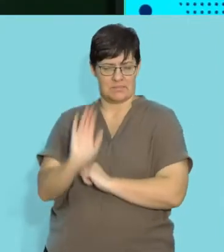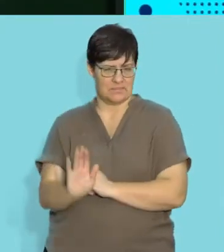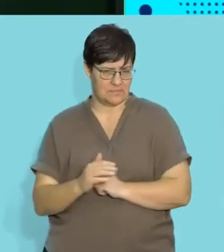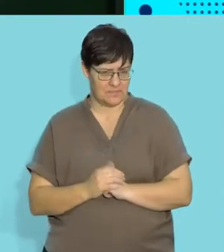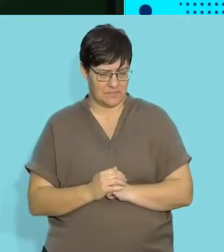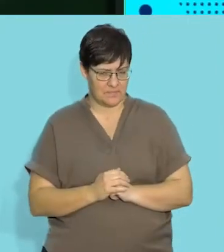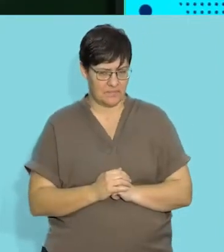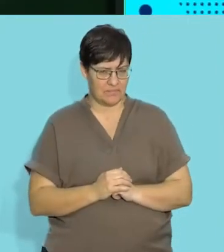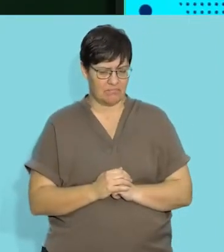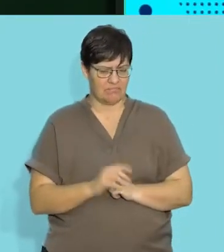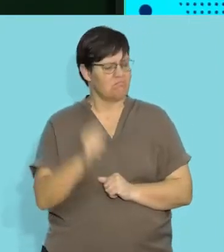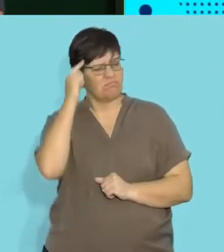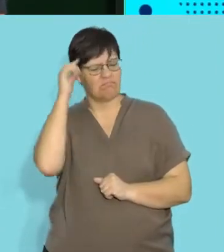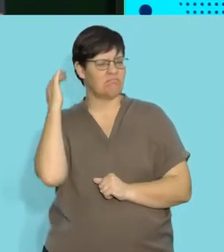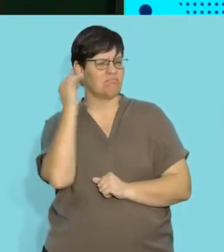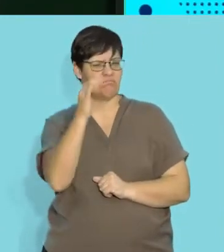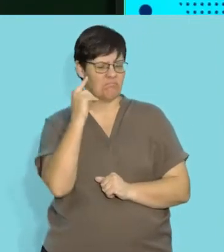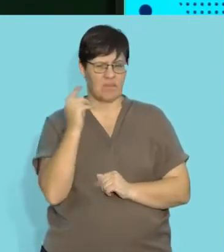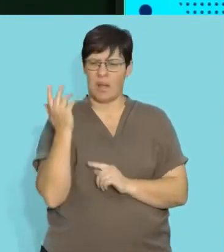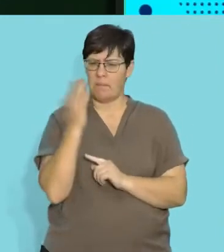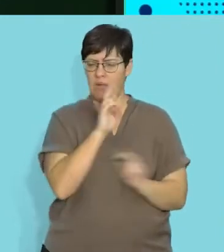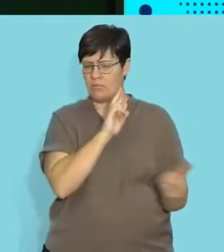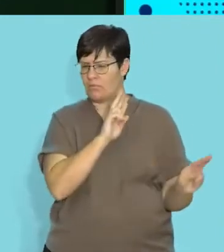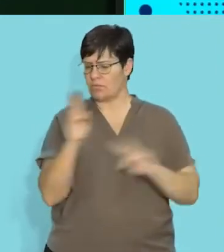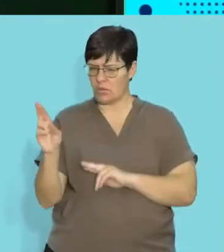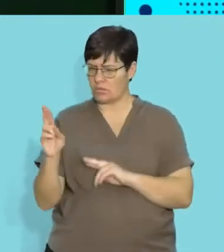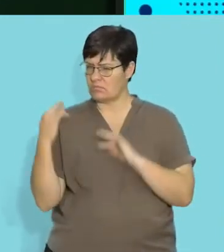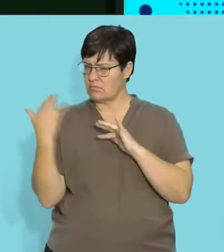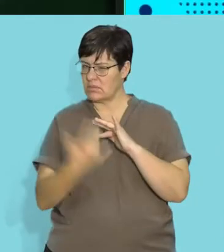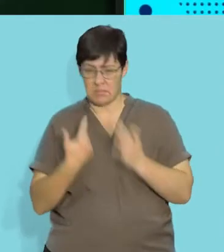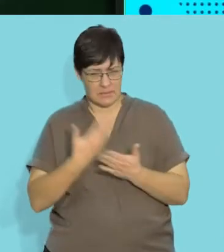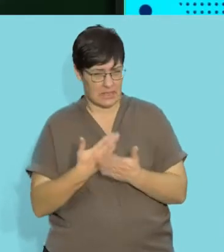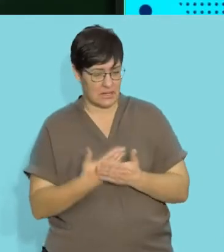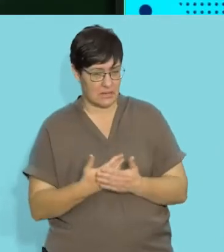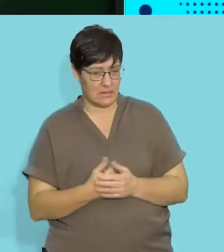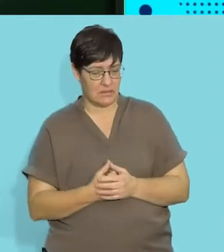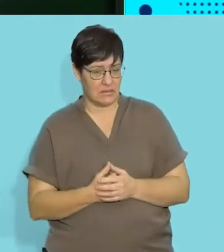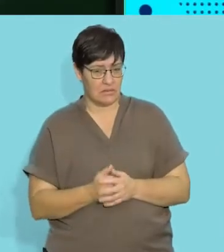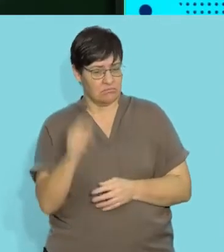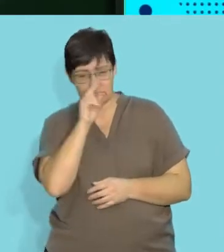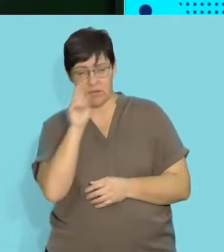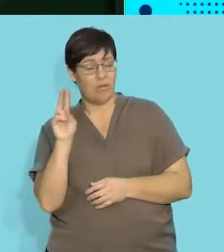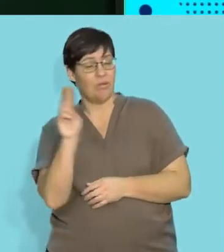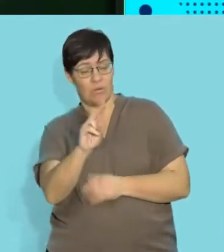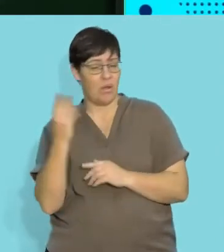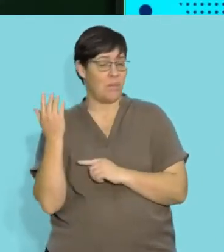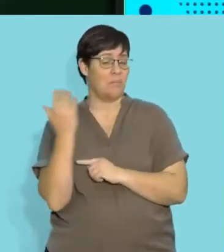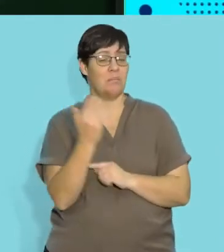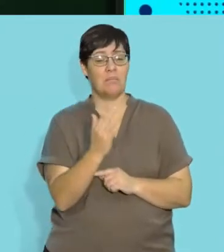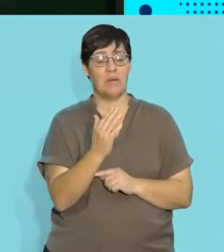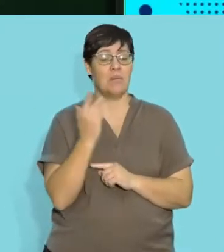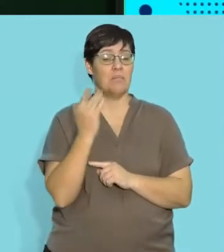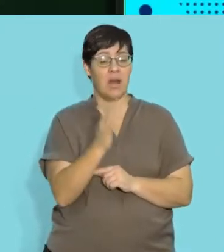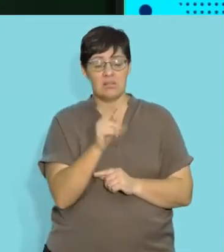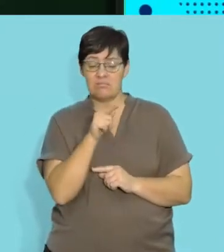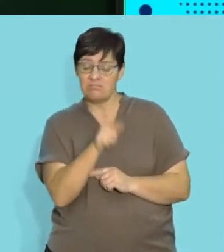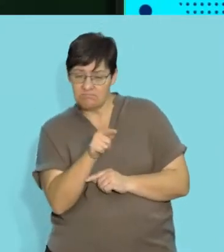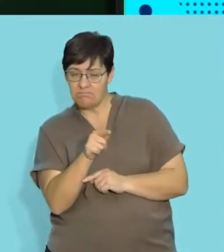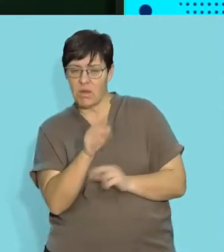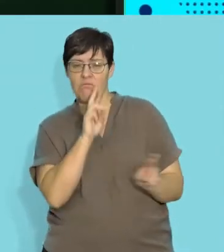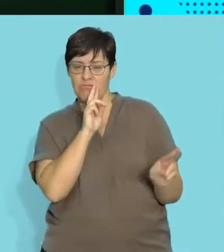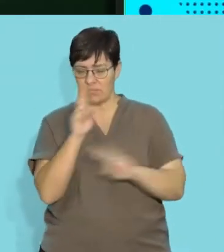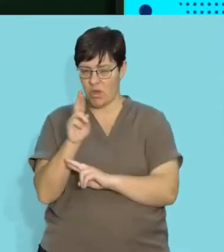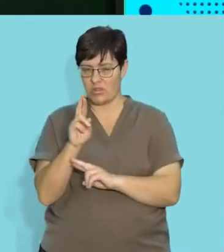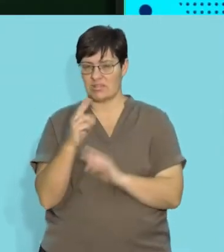mechanisms. Have you ever wondered whether a plant can respond to a stimulus? We've just looked at how plants respond to